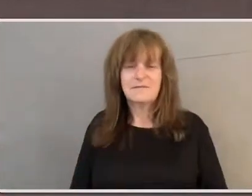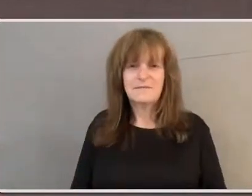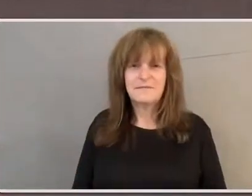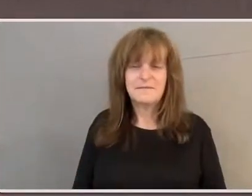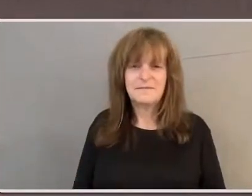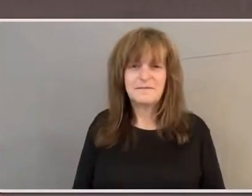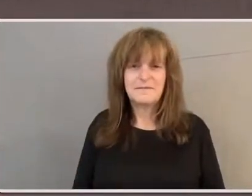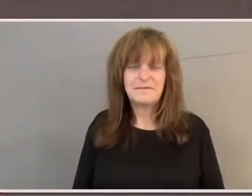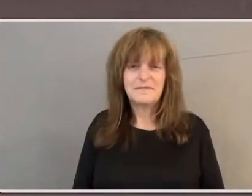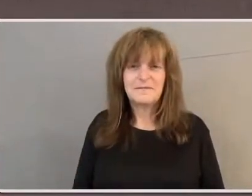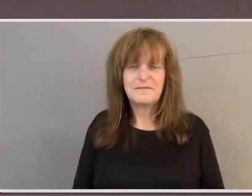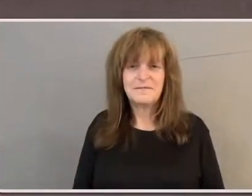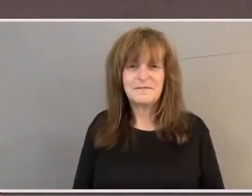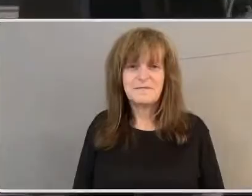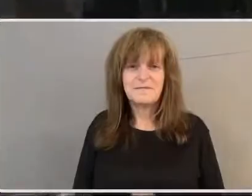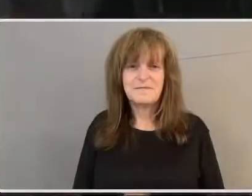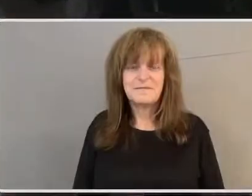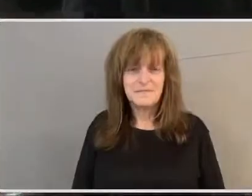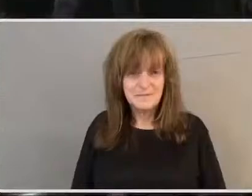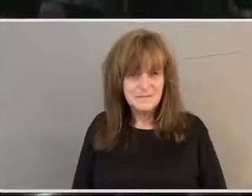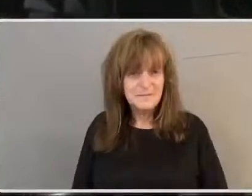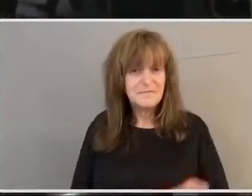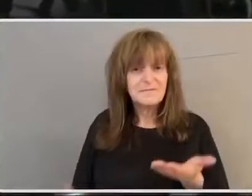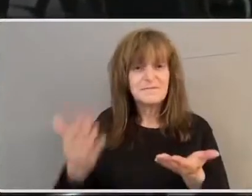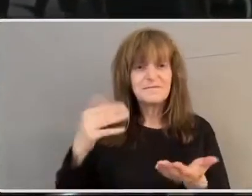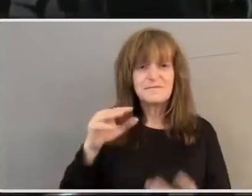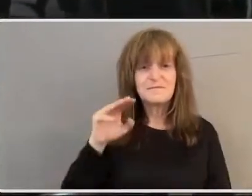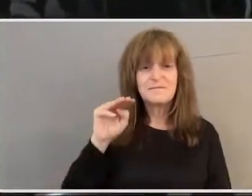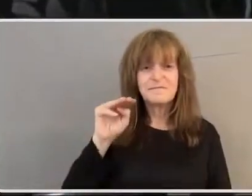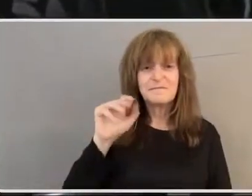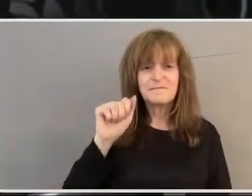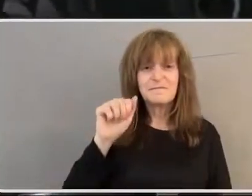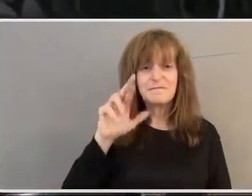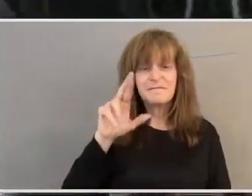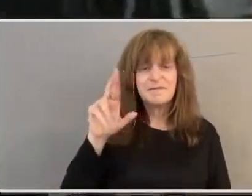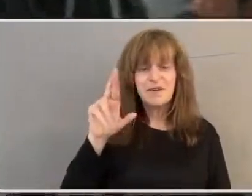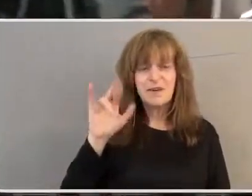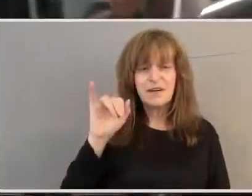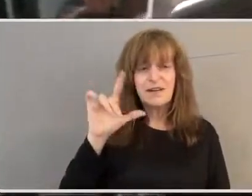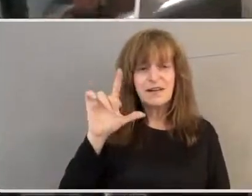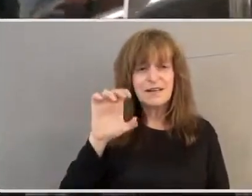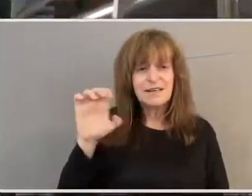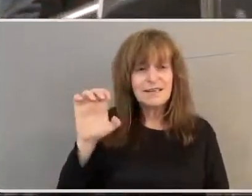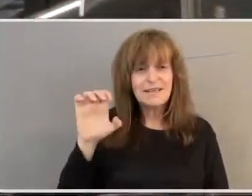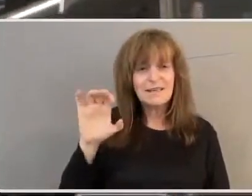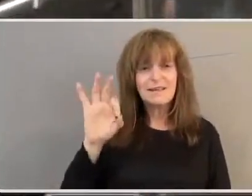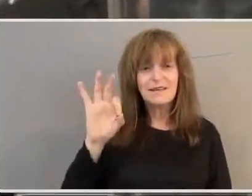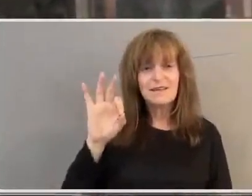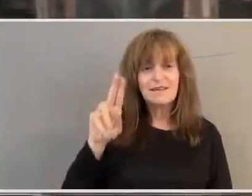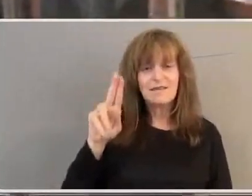Mary Lee Fullerton returns as Minister of Children, Community and Social Services.